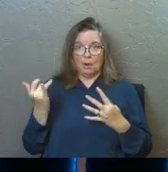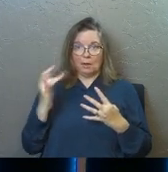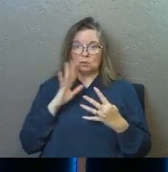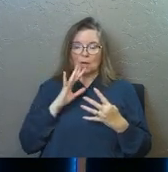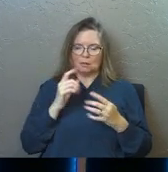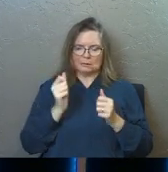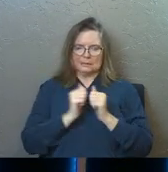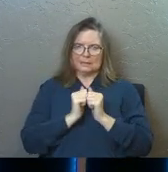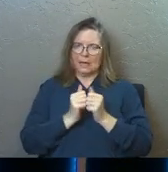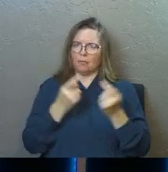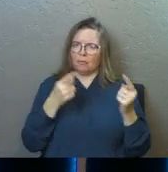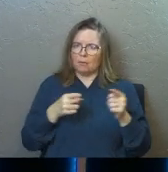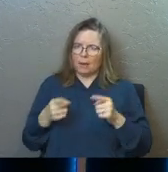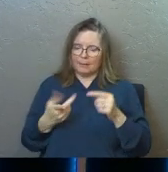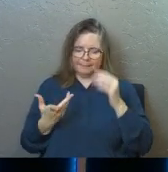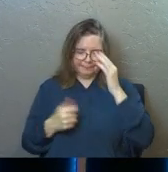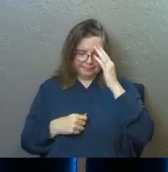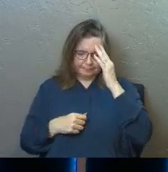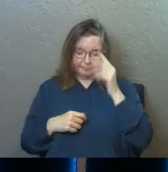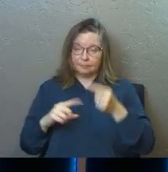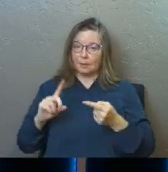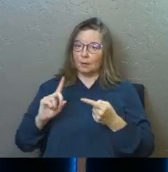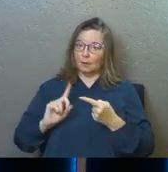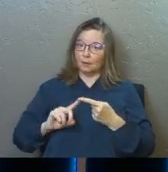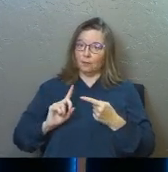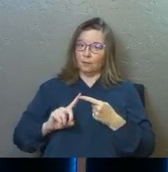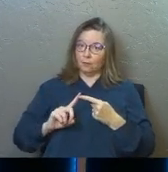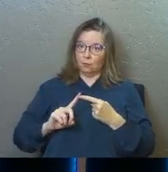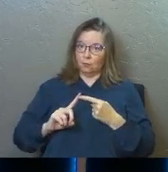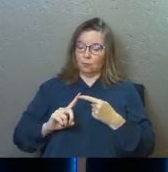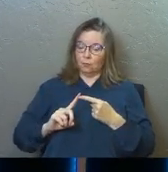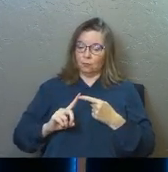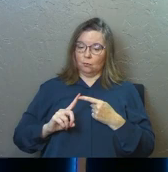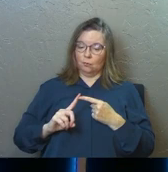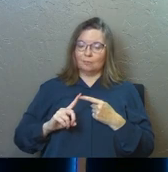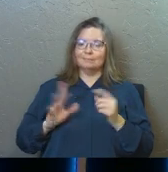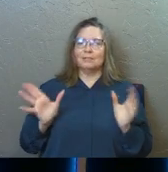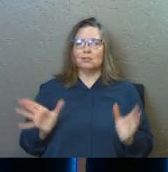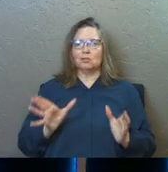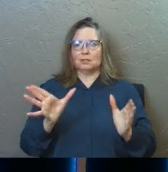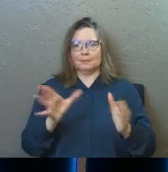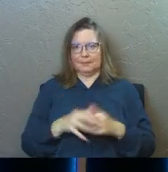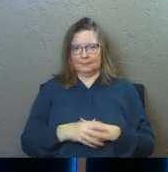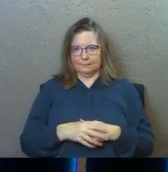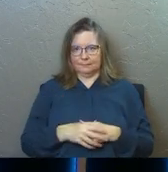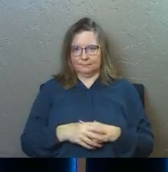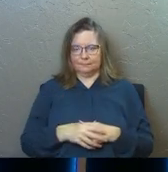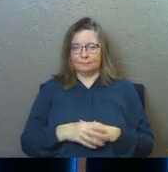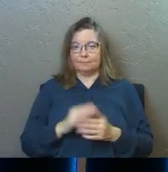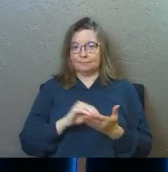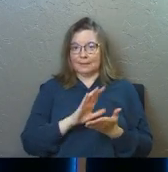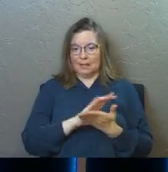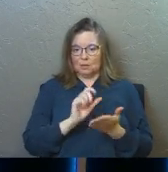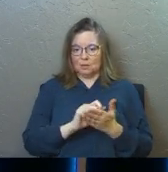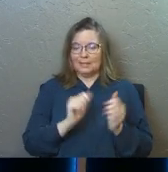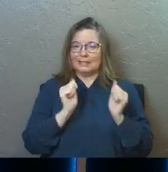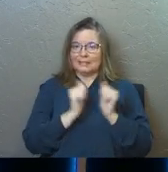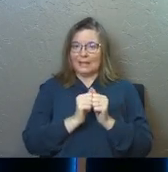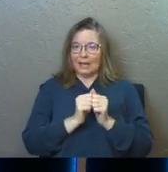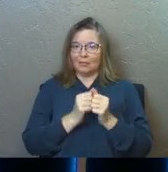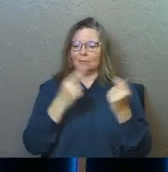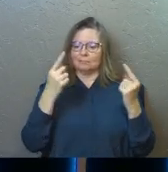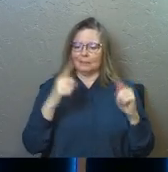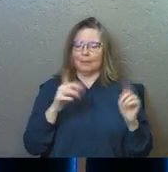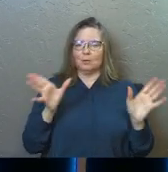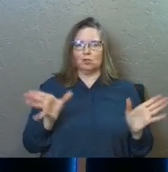what together brings. Four things. The first thing that together brings is encouragement. Taking notes, together brings